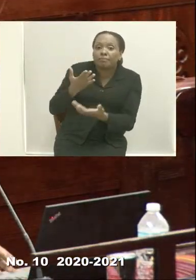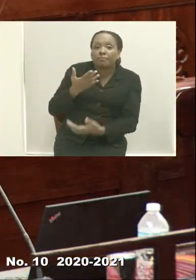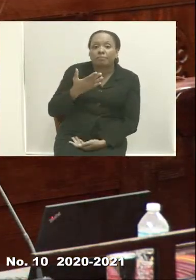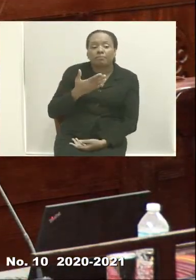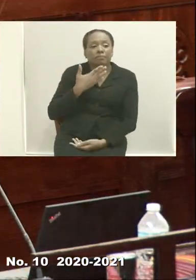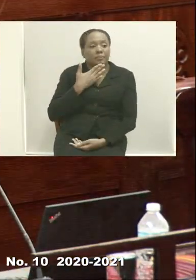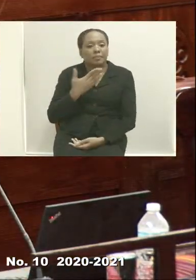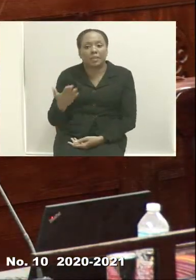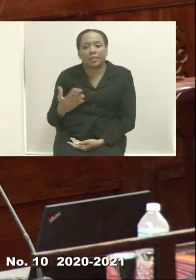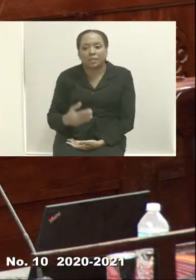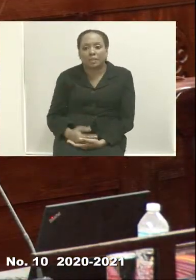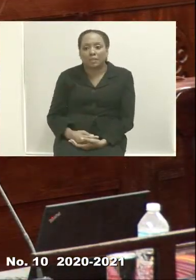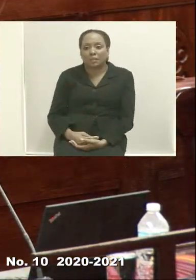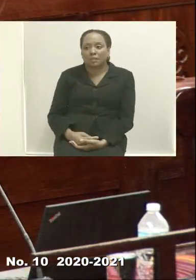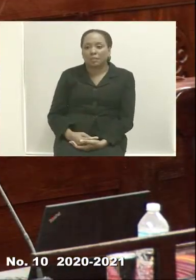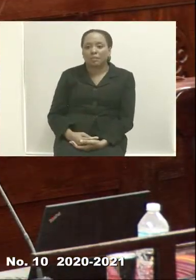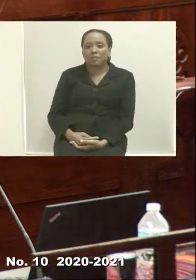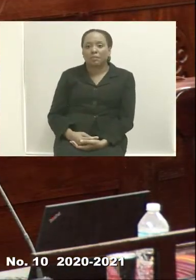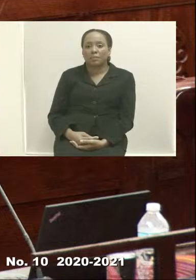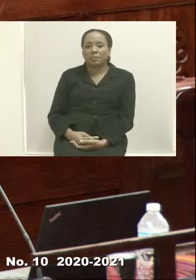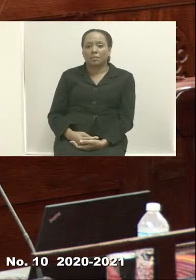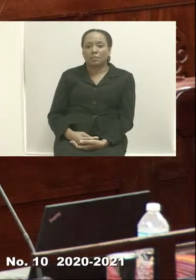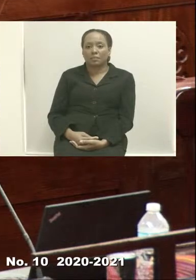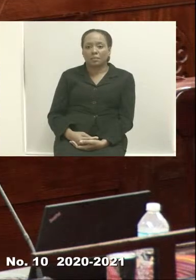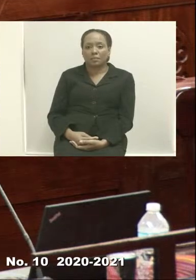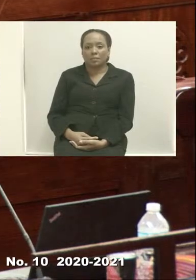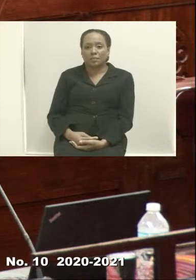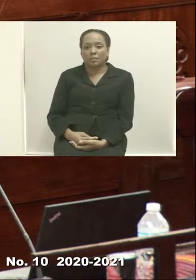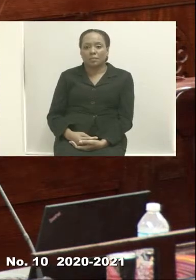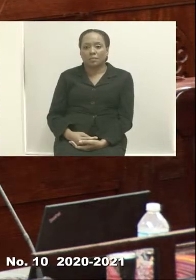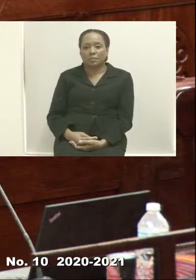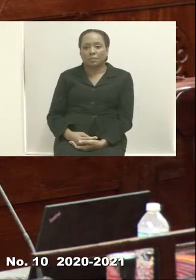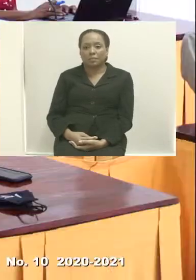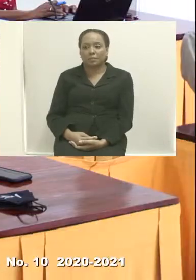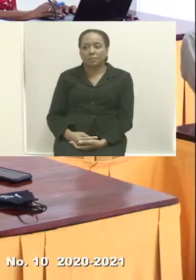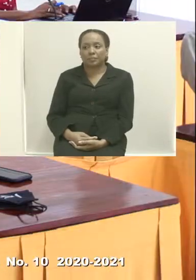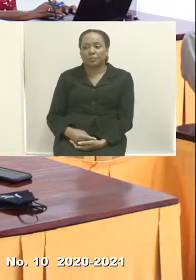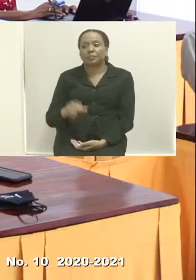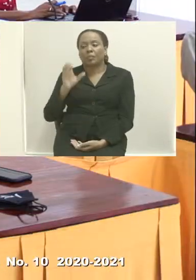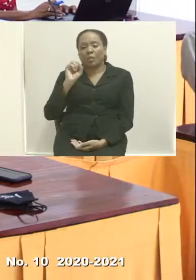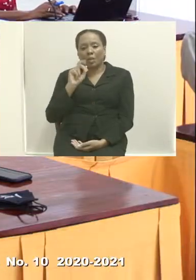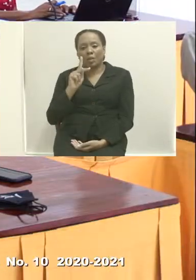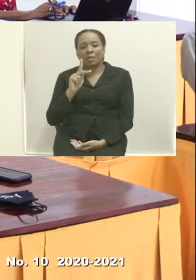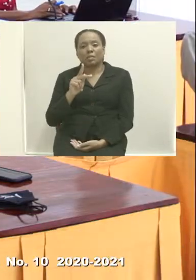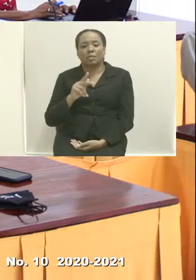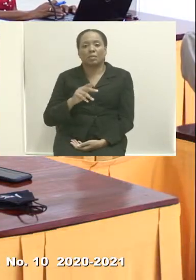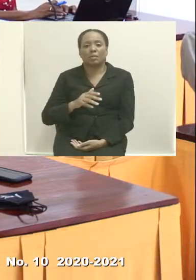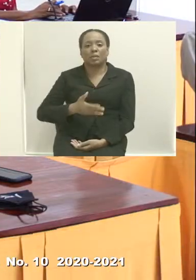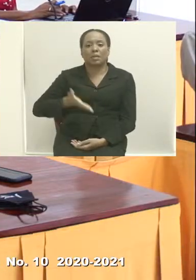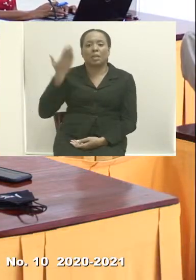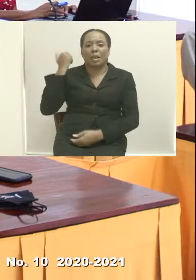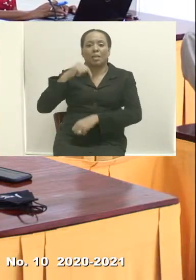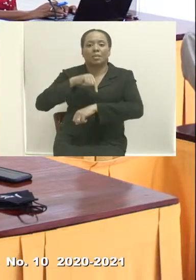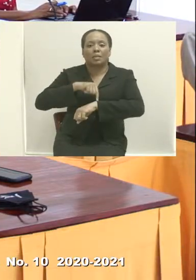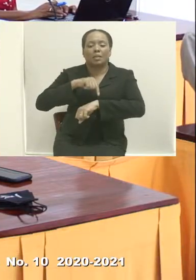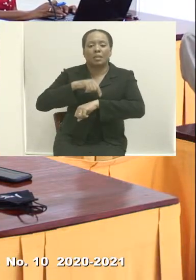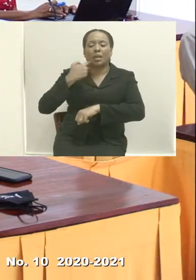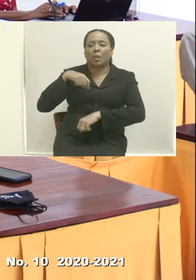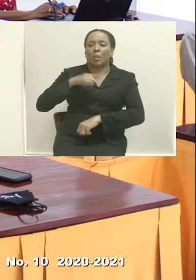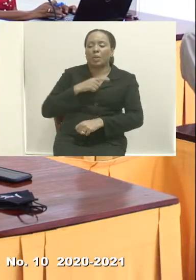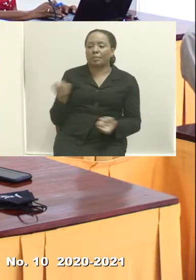Ma'am, if I may, I had on the last sitting of this House secured the